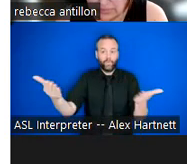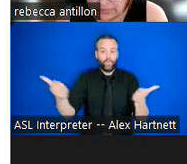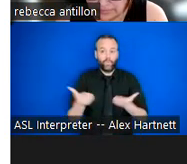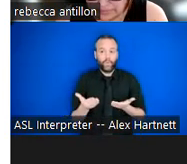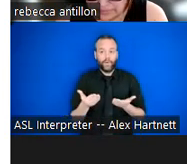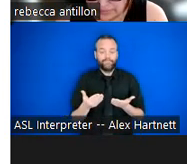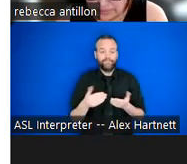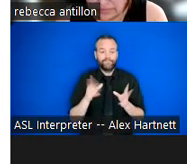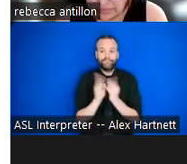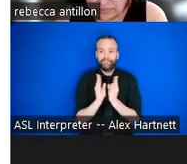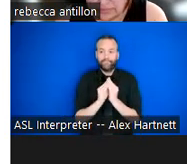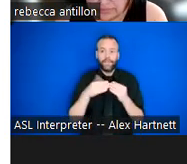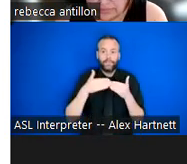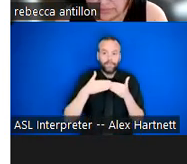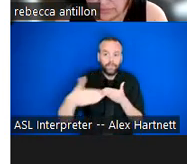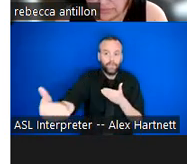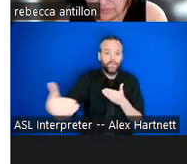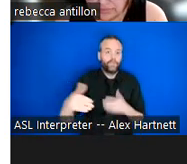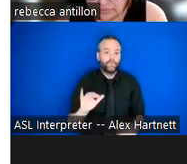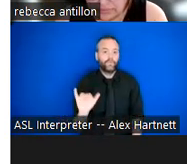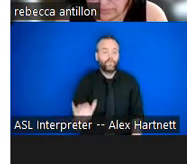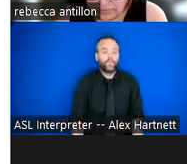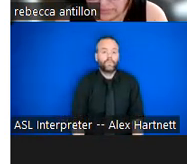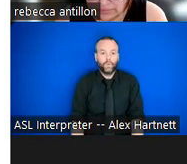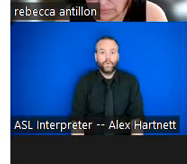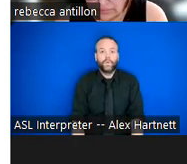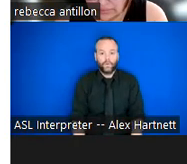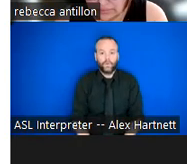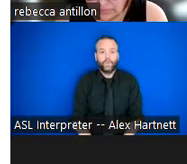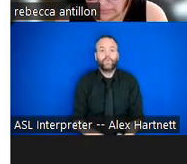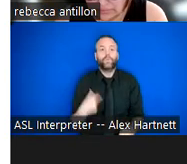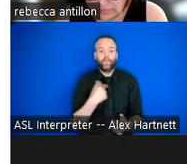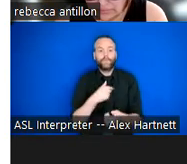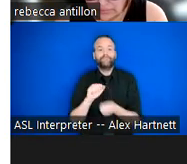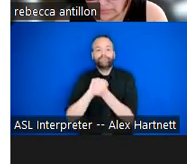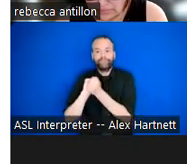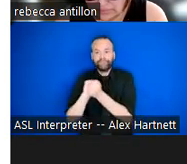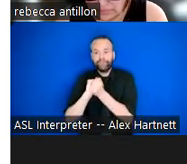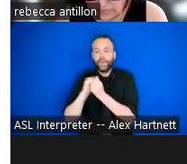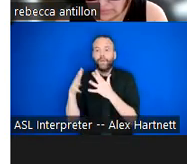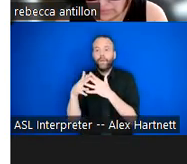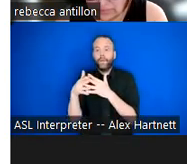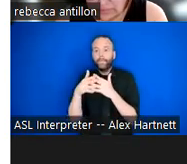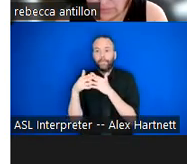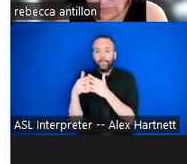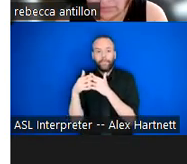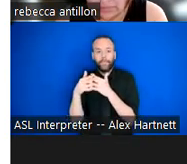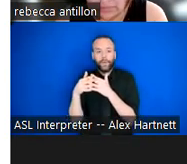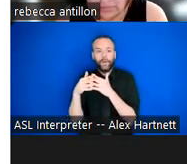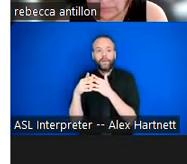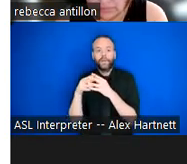are also excited to announce continued partnership with the American Foundation for Suicide Prevention's Coachella